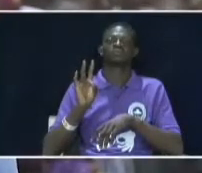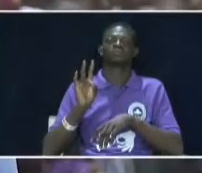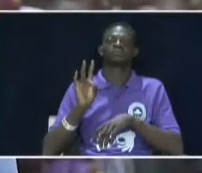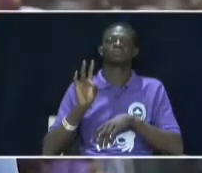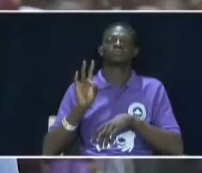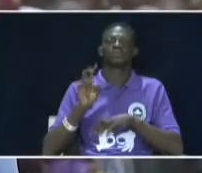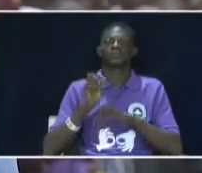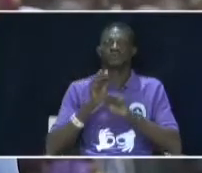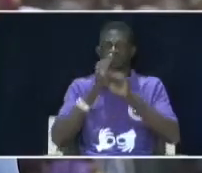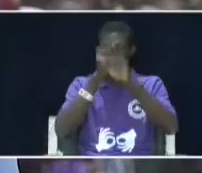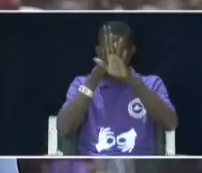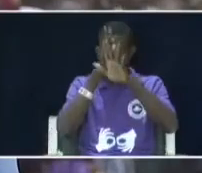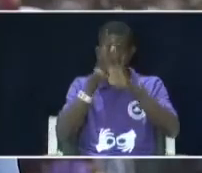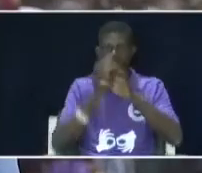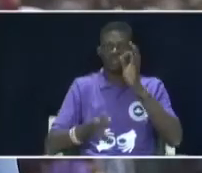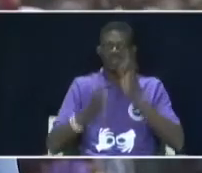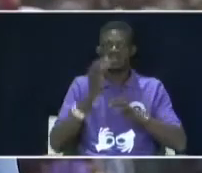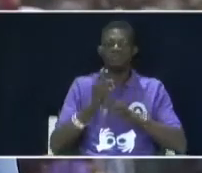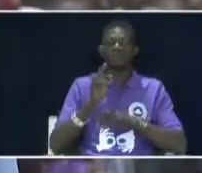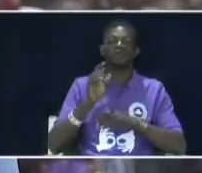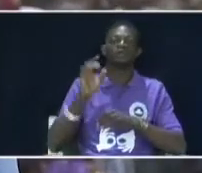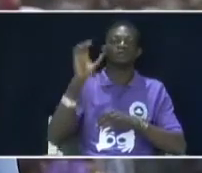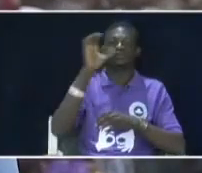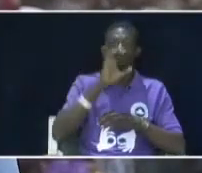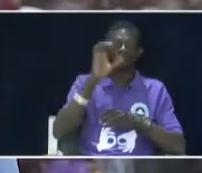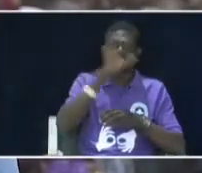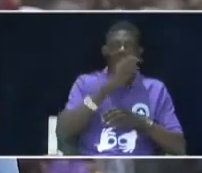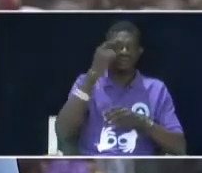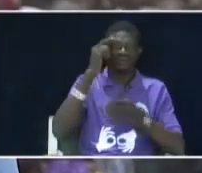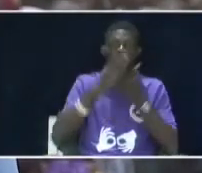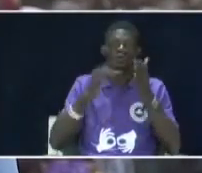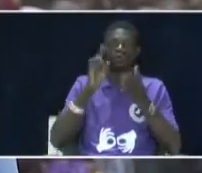Father, if you are looking for someone to send,